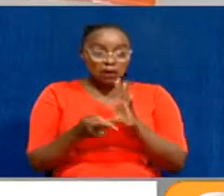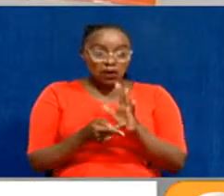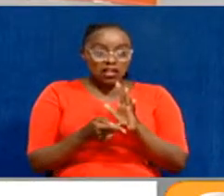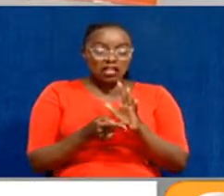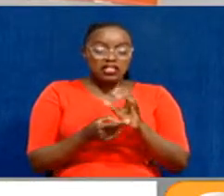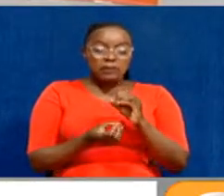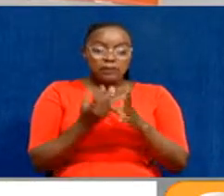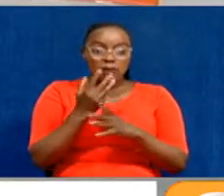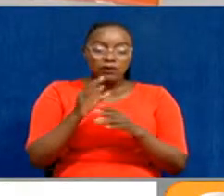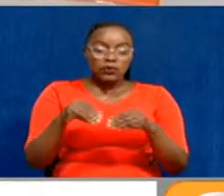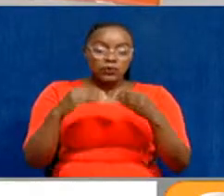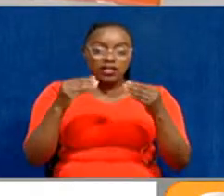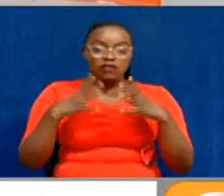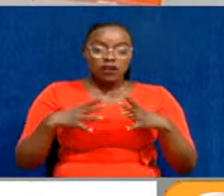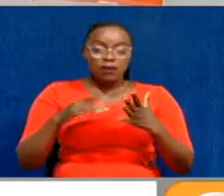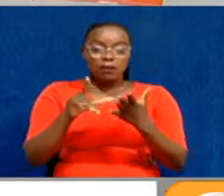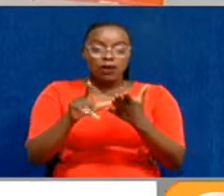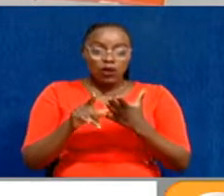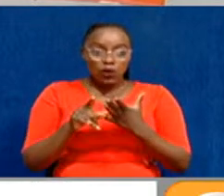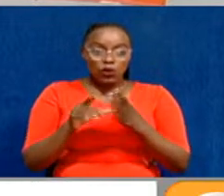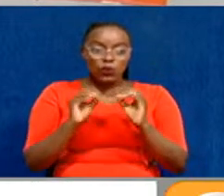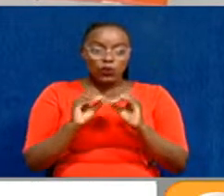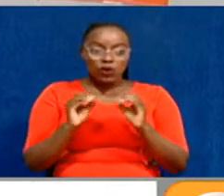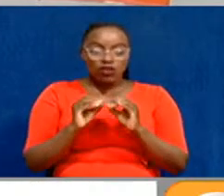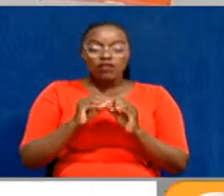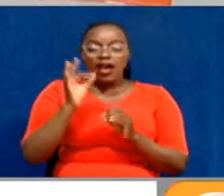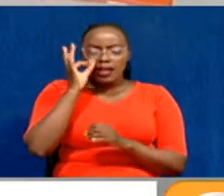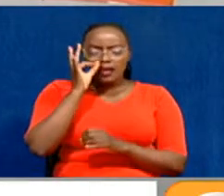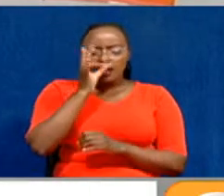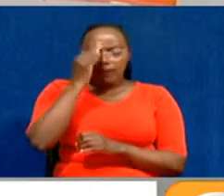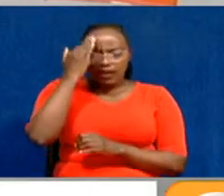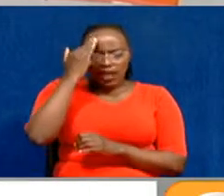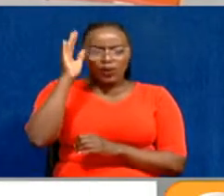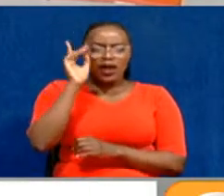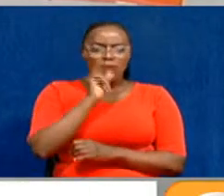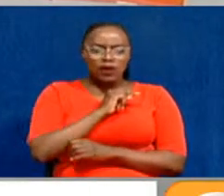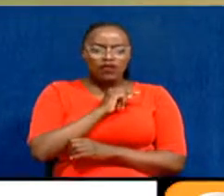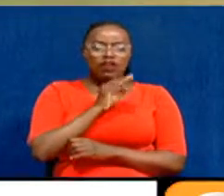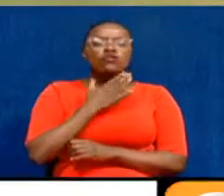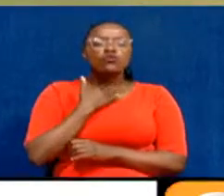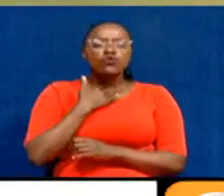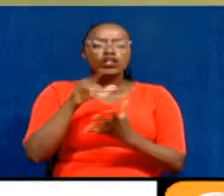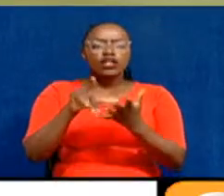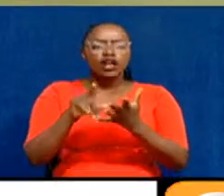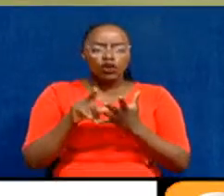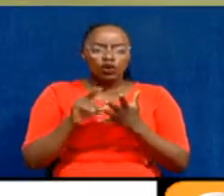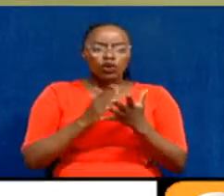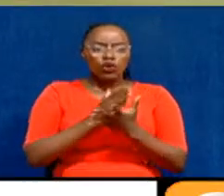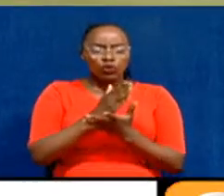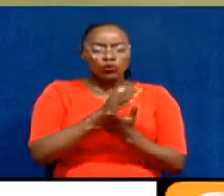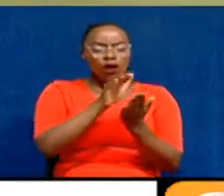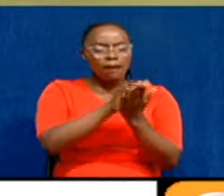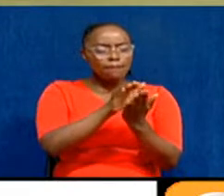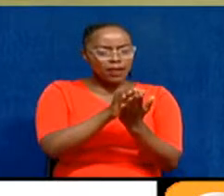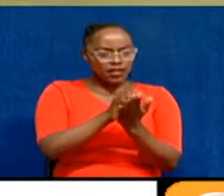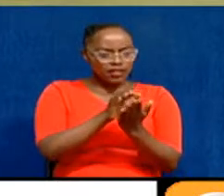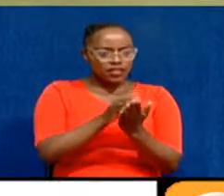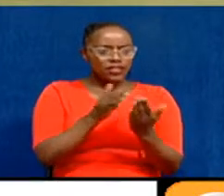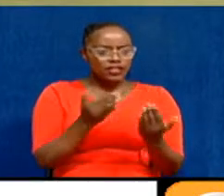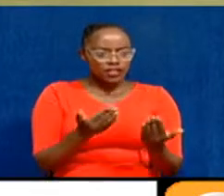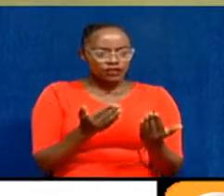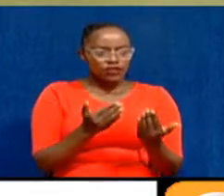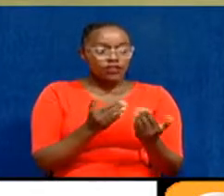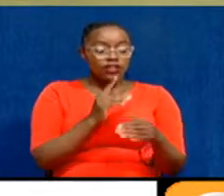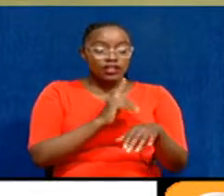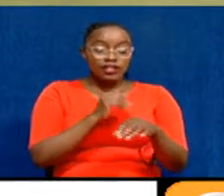to give people loans. Kibaki knew if you want a loan, it has to come through a commercial bank.